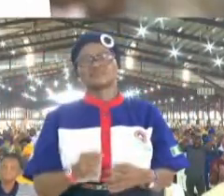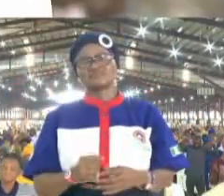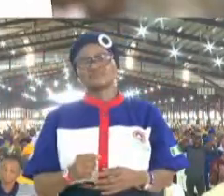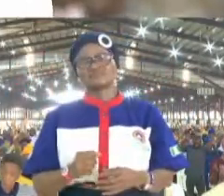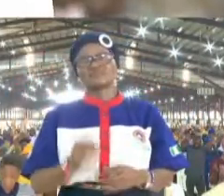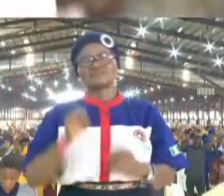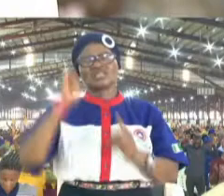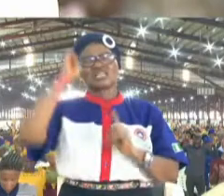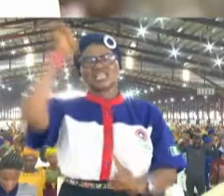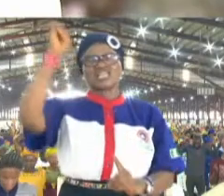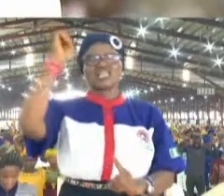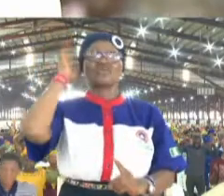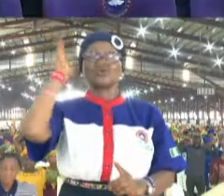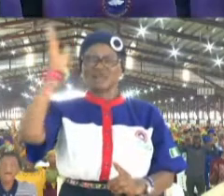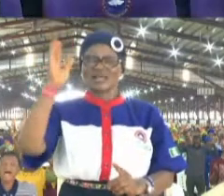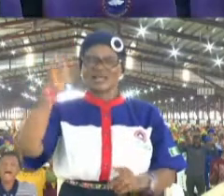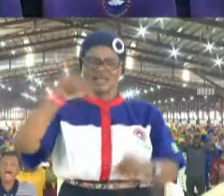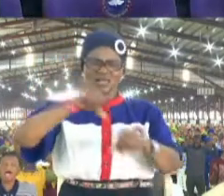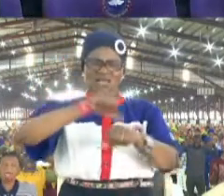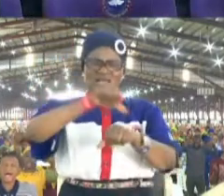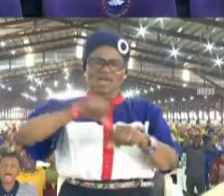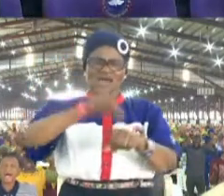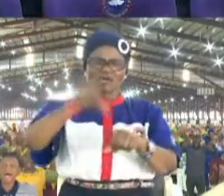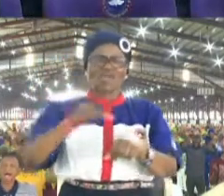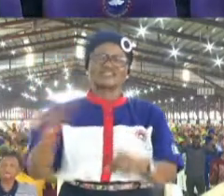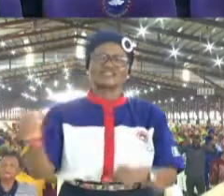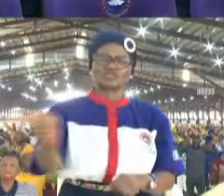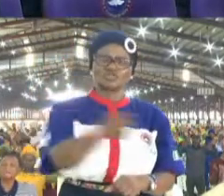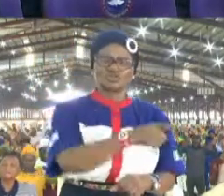He will anoint you for greatness.